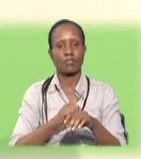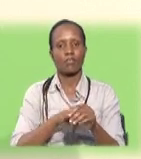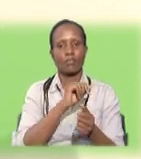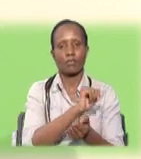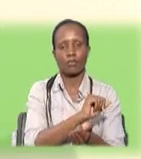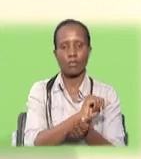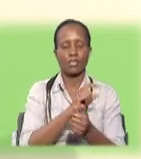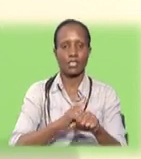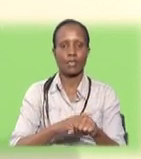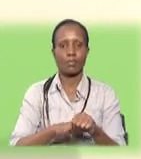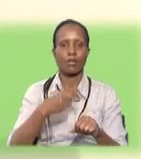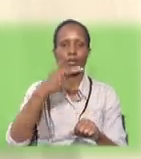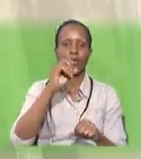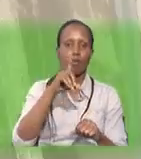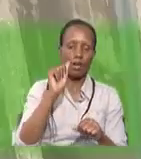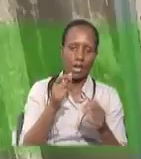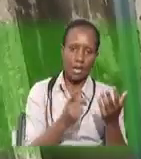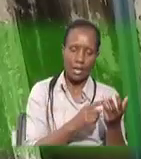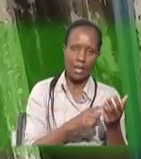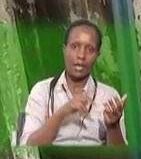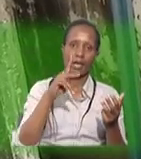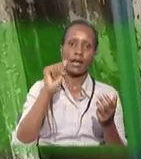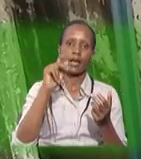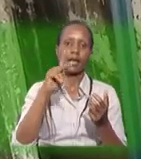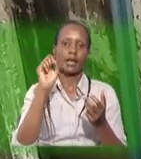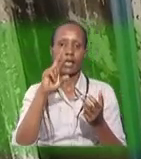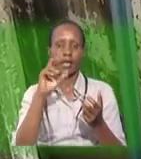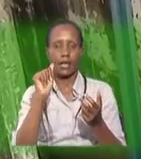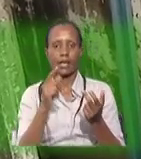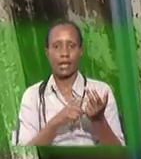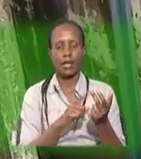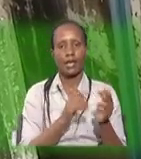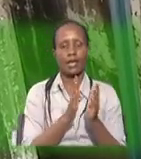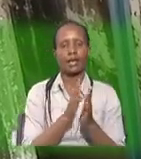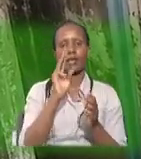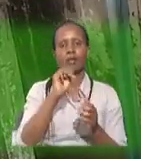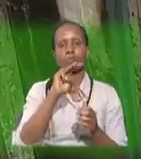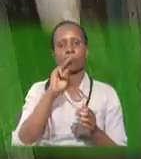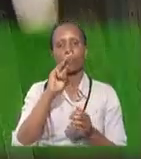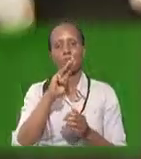were Pakera, Hola, and Mwea.